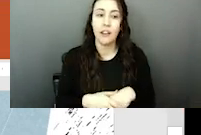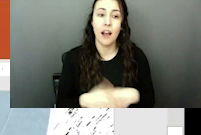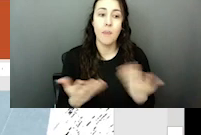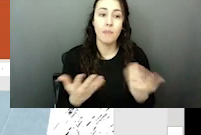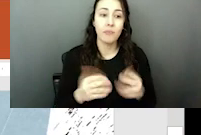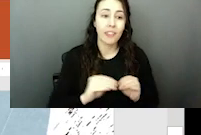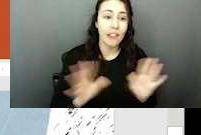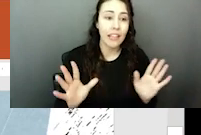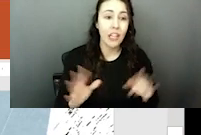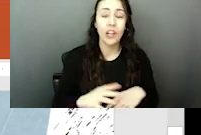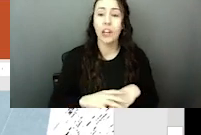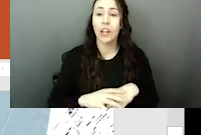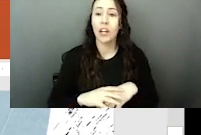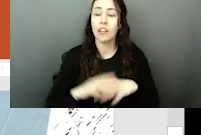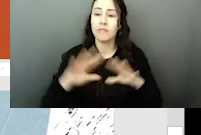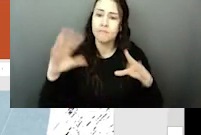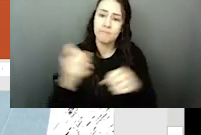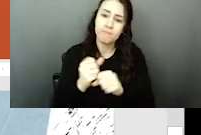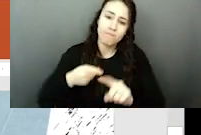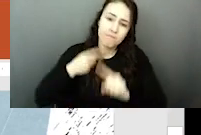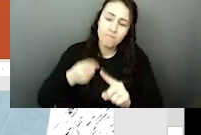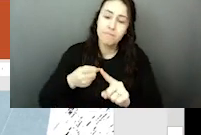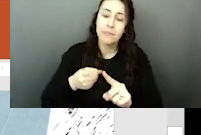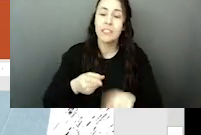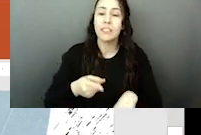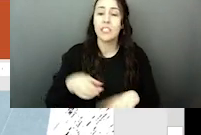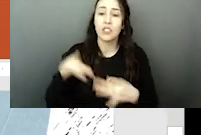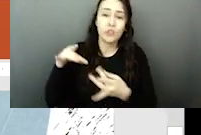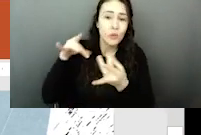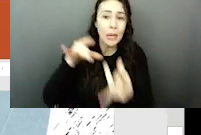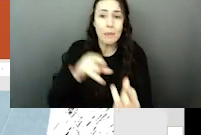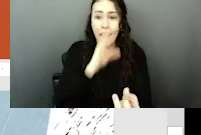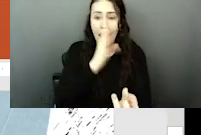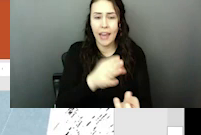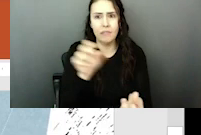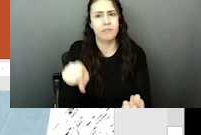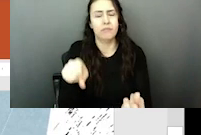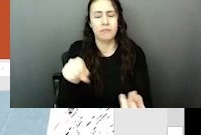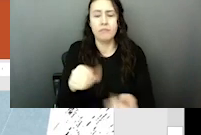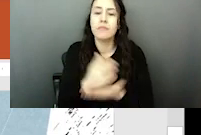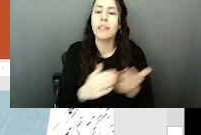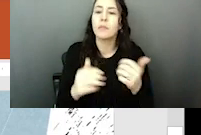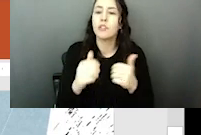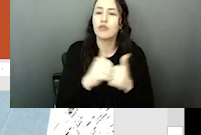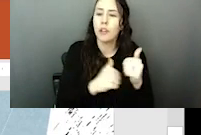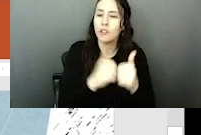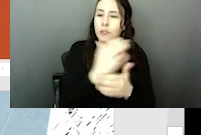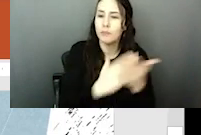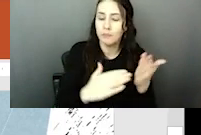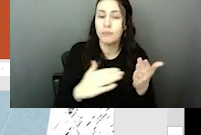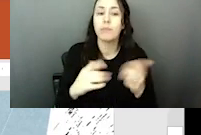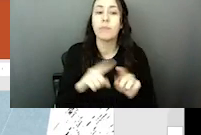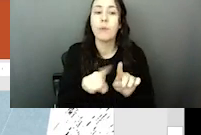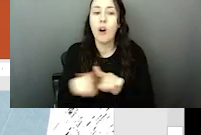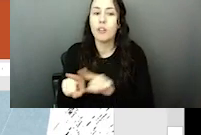Clear, concise, streamlined, certainly. So there were some process pieces and some structural pieces, but also look at some of those